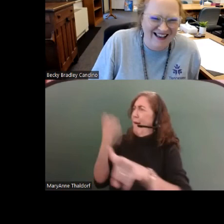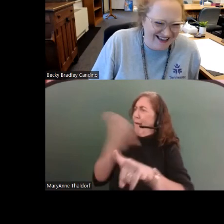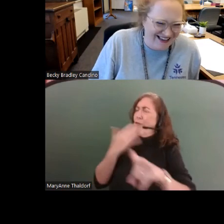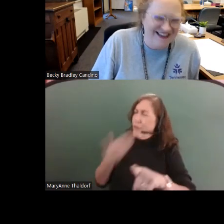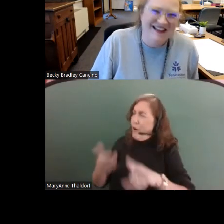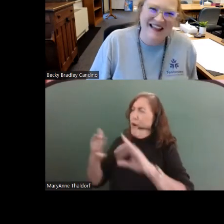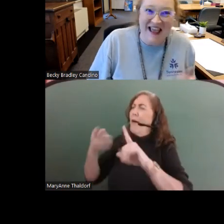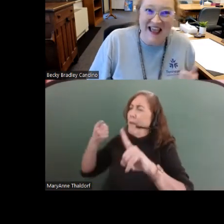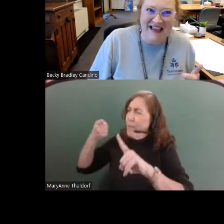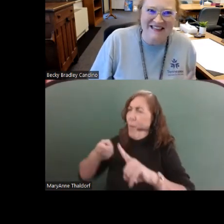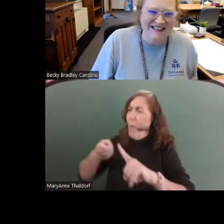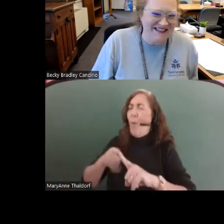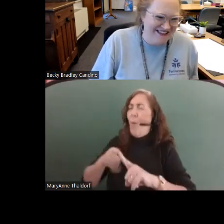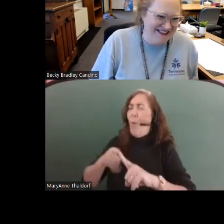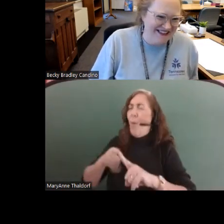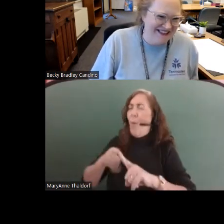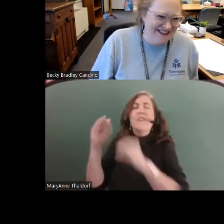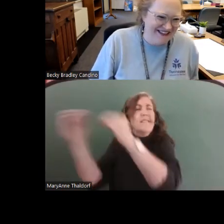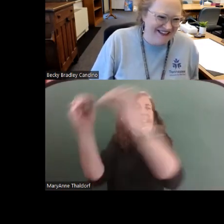Becky. Thanks.